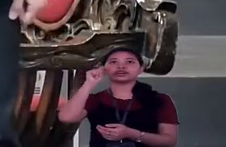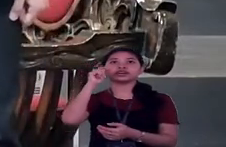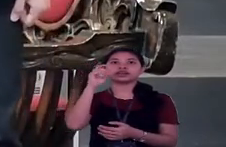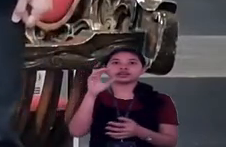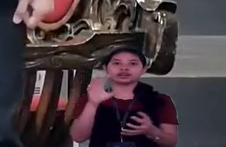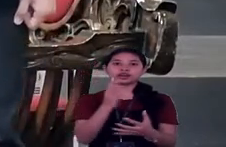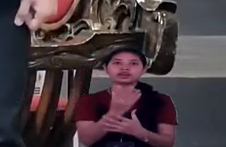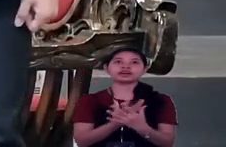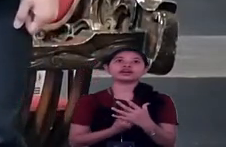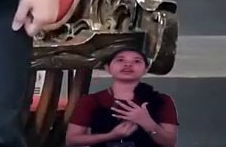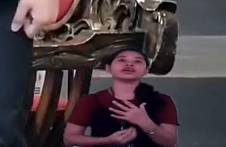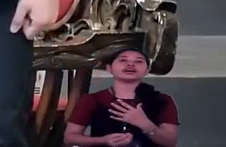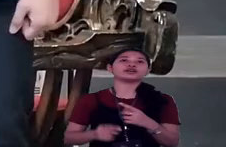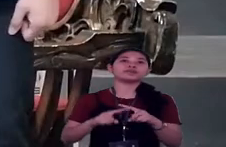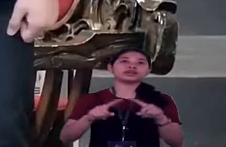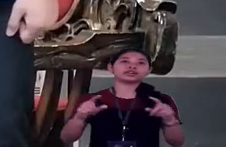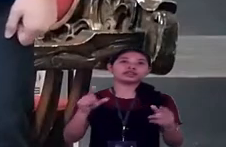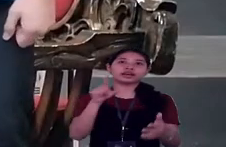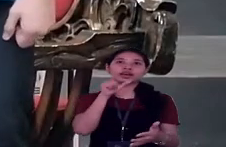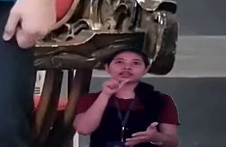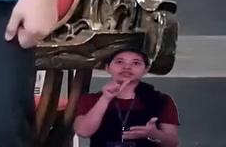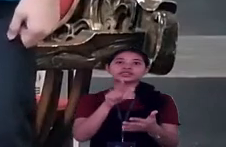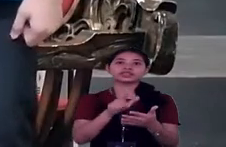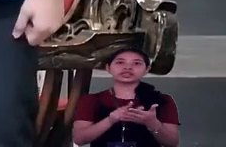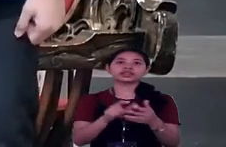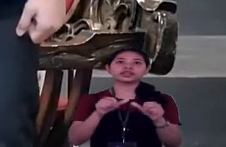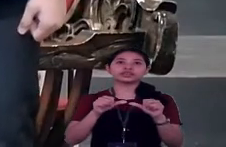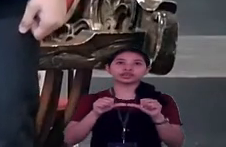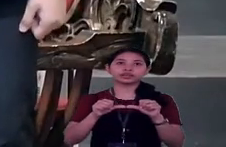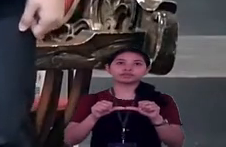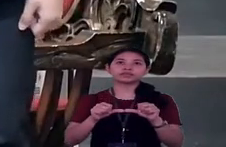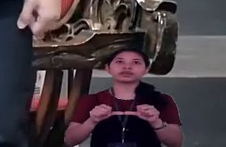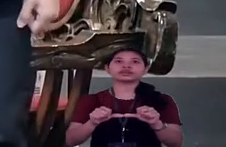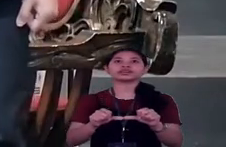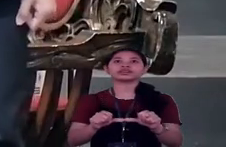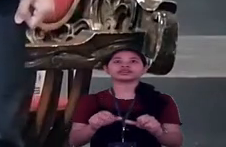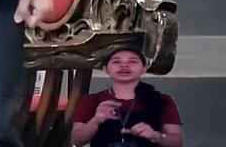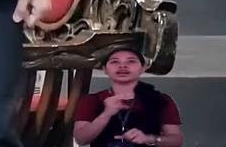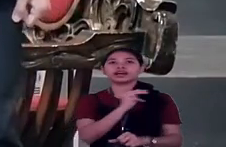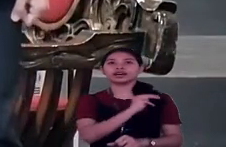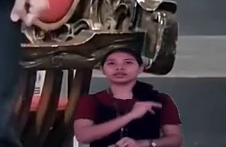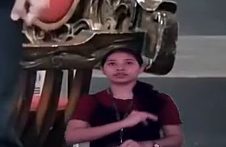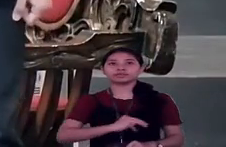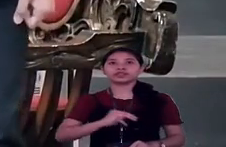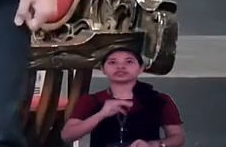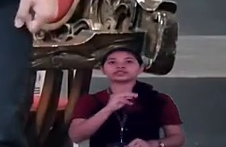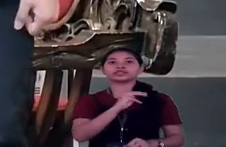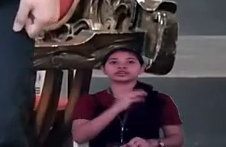Are gone, but the letters still remain.